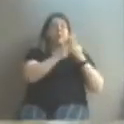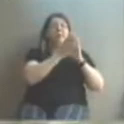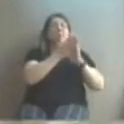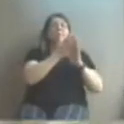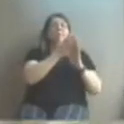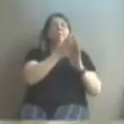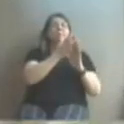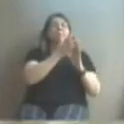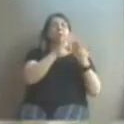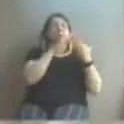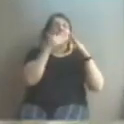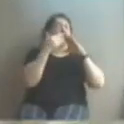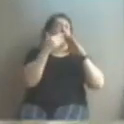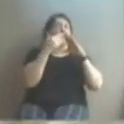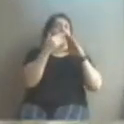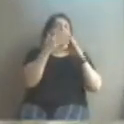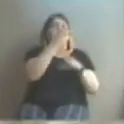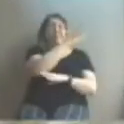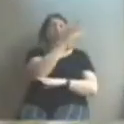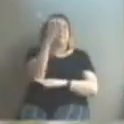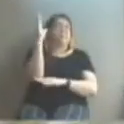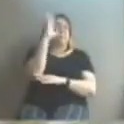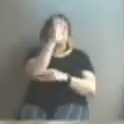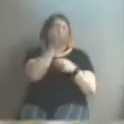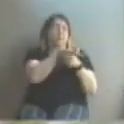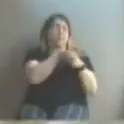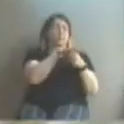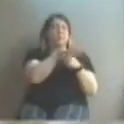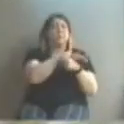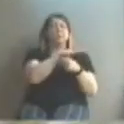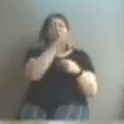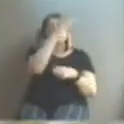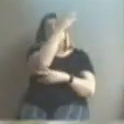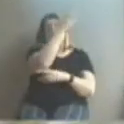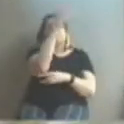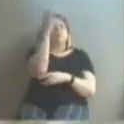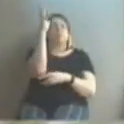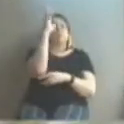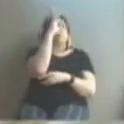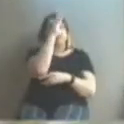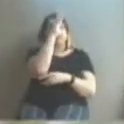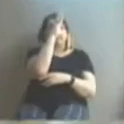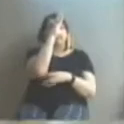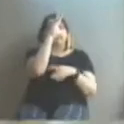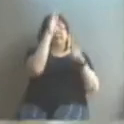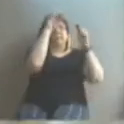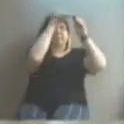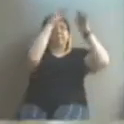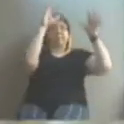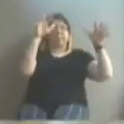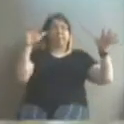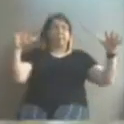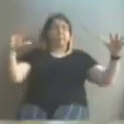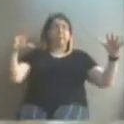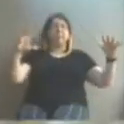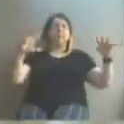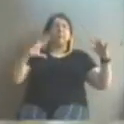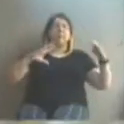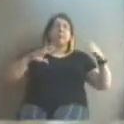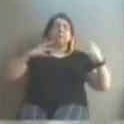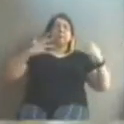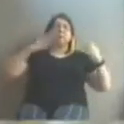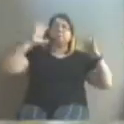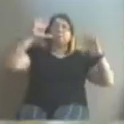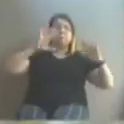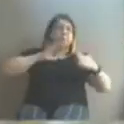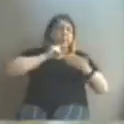zones on our campuses. And the tree canopy in Louisville, I know this isn't a talk about that, but it's an unbelievable way to